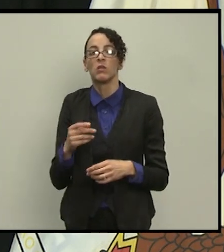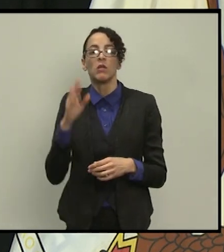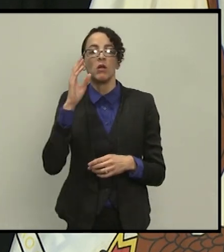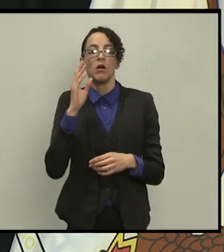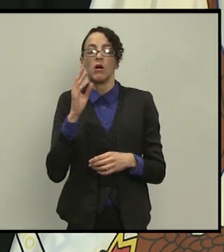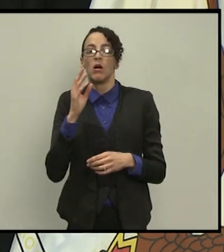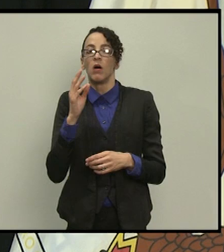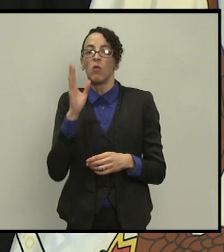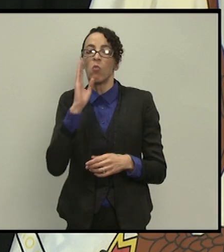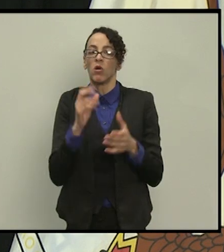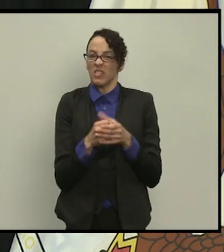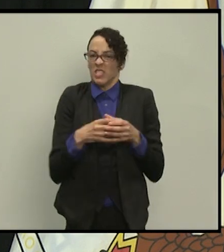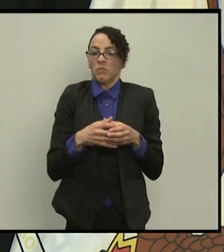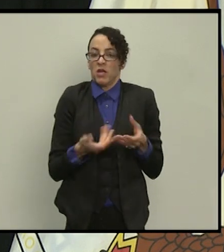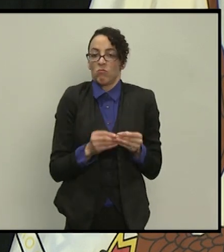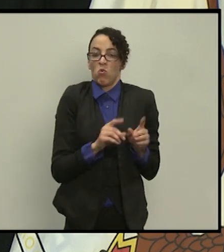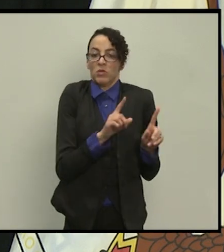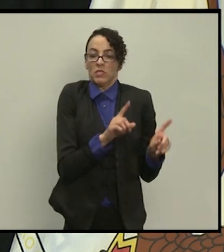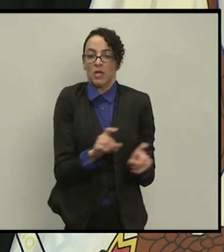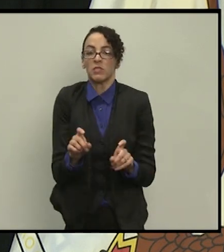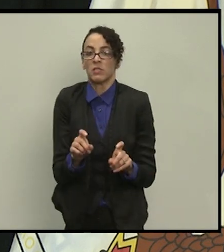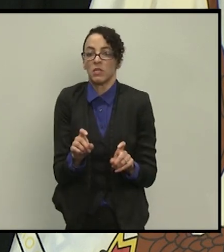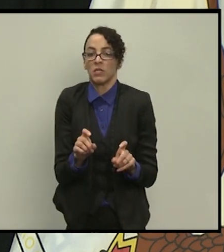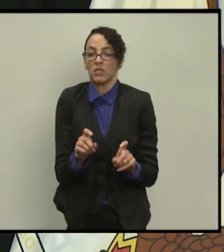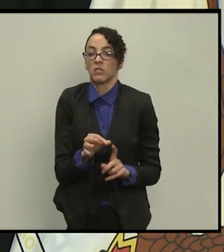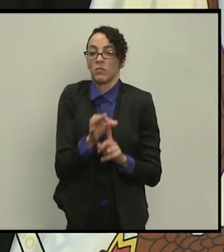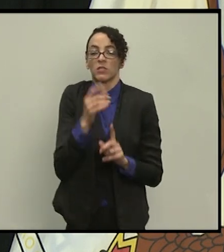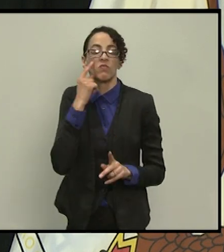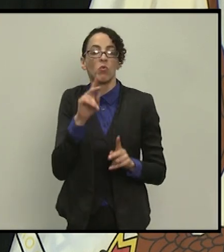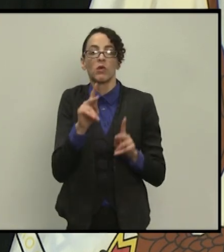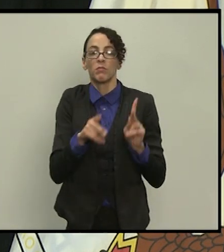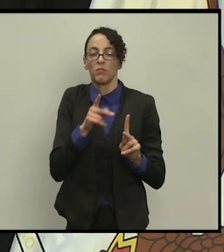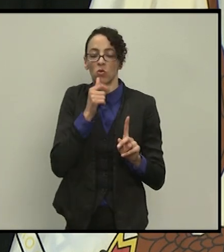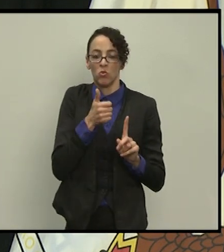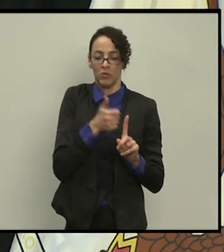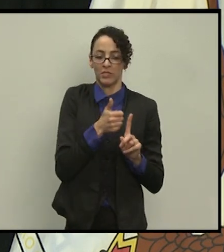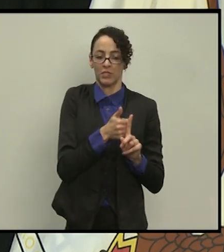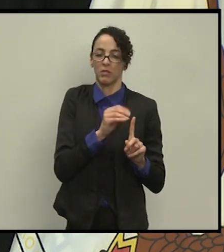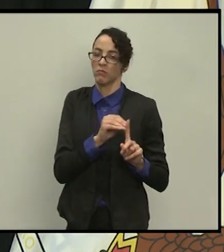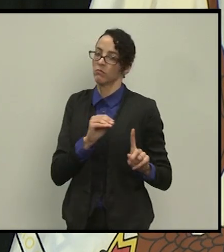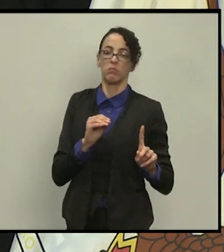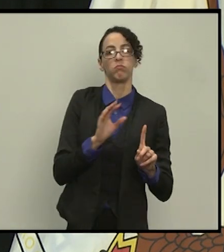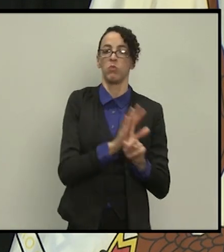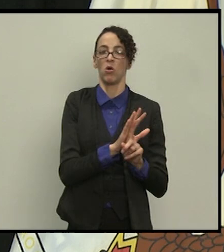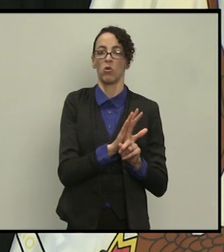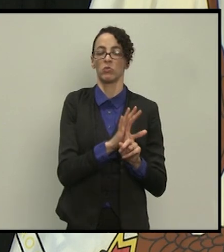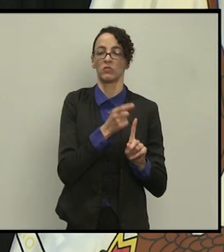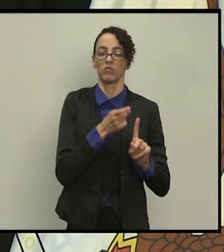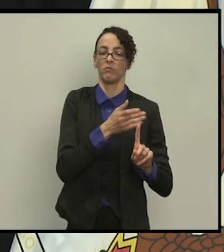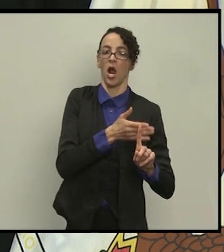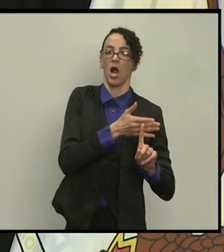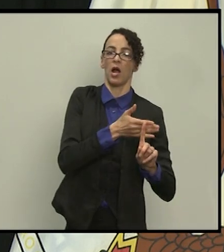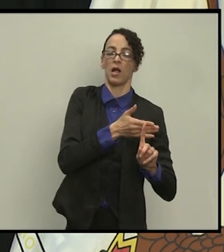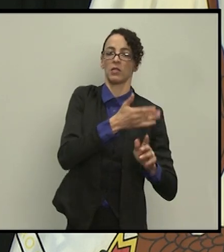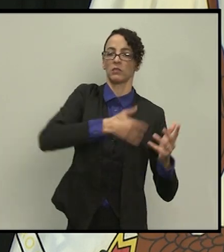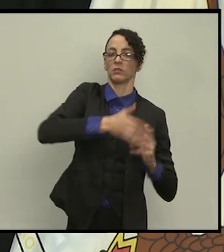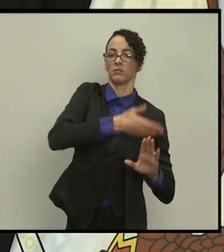people with COVID-19 for people who do not show those symptoms. Currently, you have to have